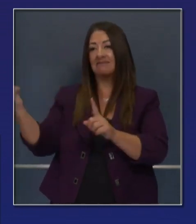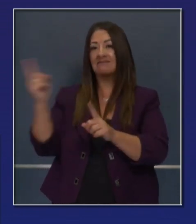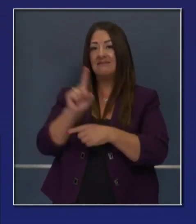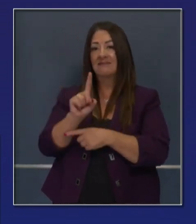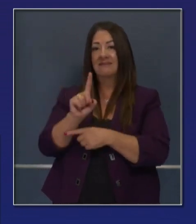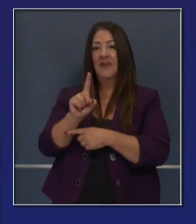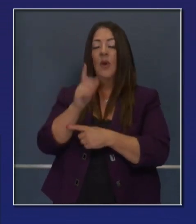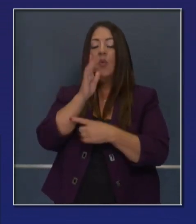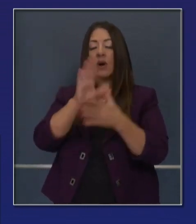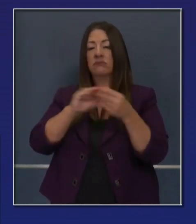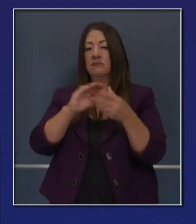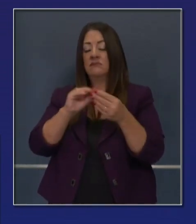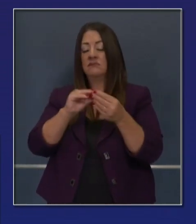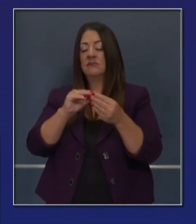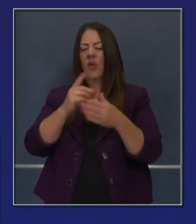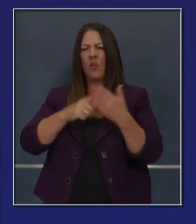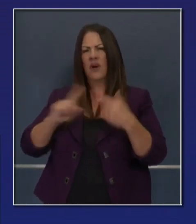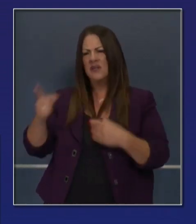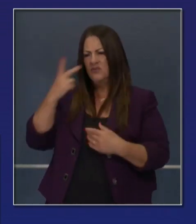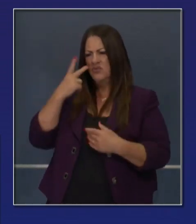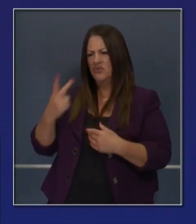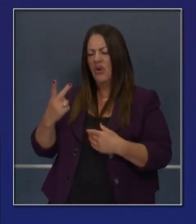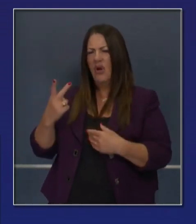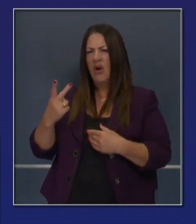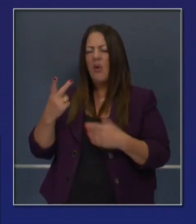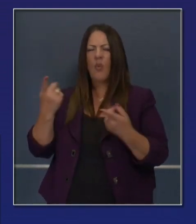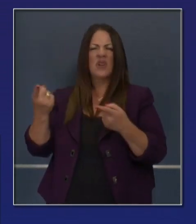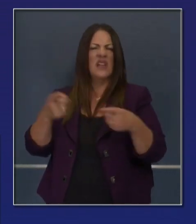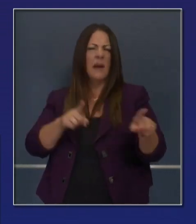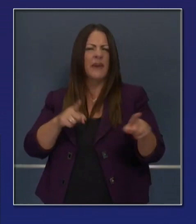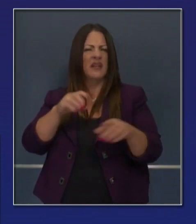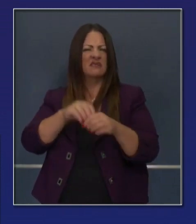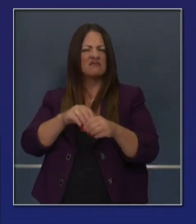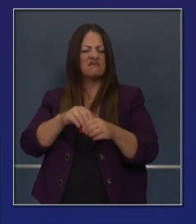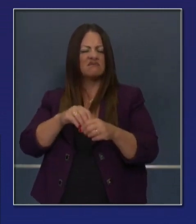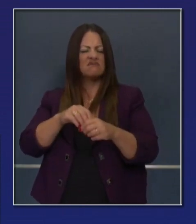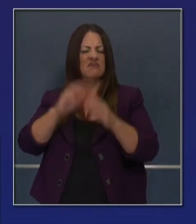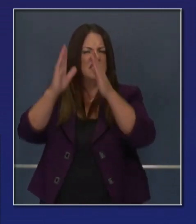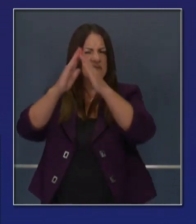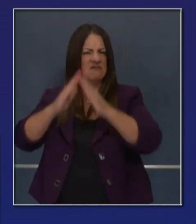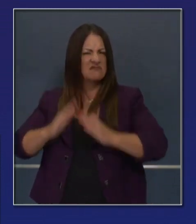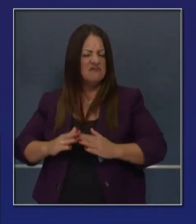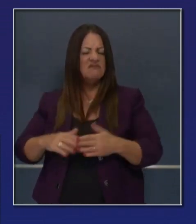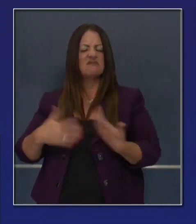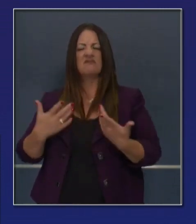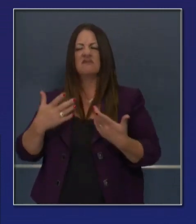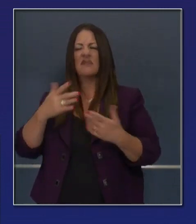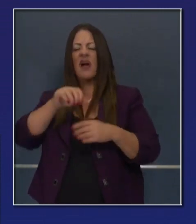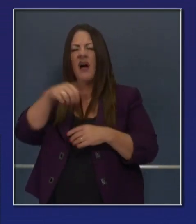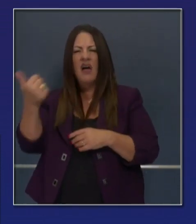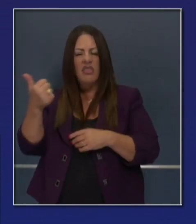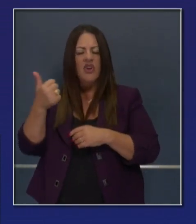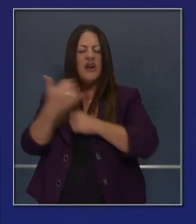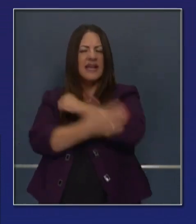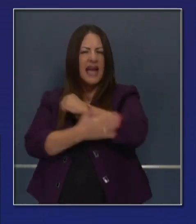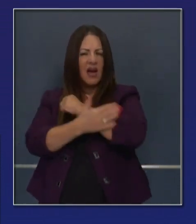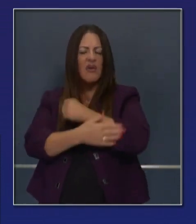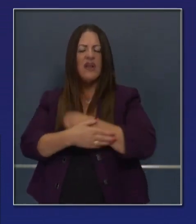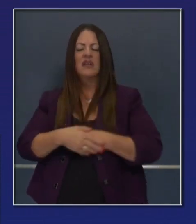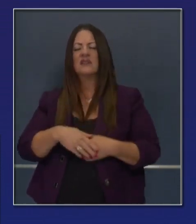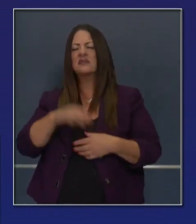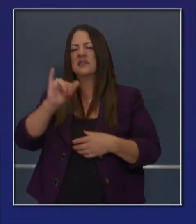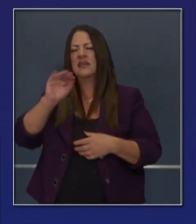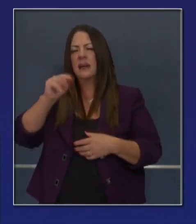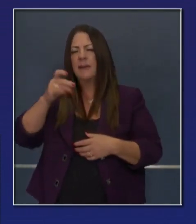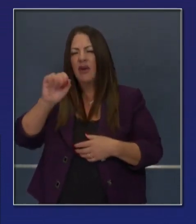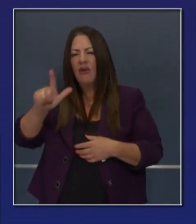tell you what he's been seeing at the local level, parts of Southern California, Imperial County, in region what we refer to as